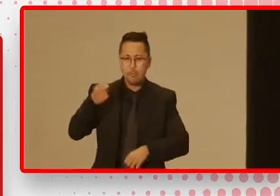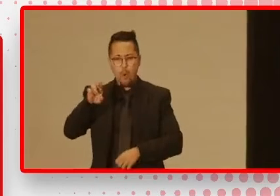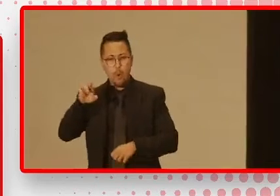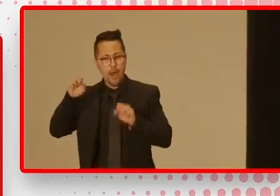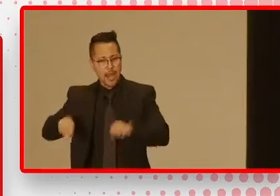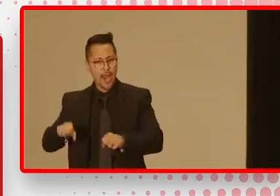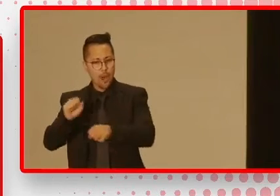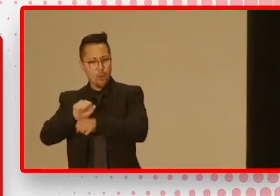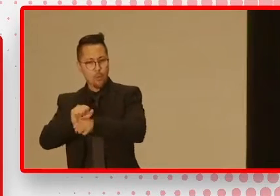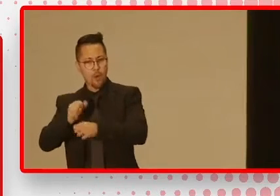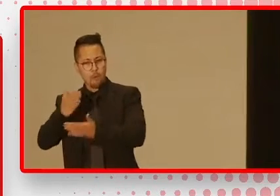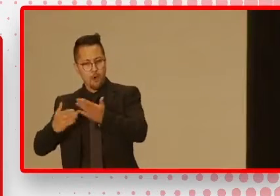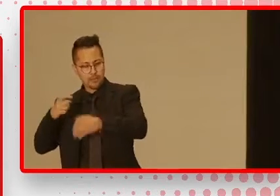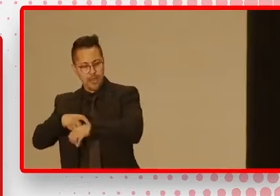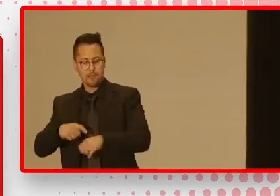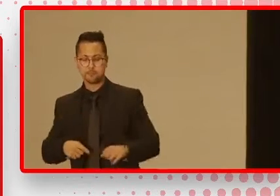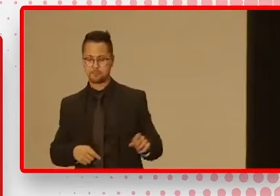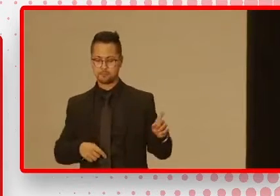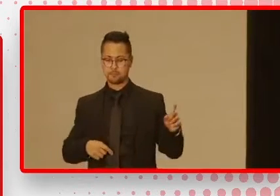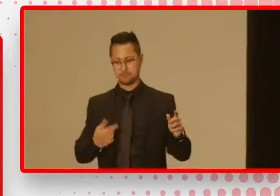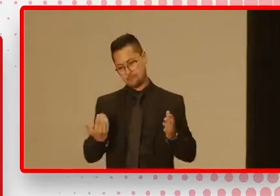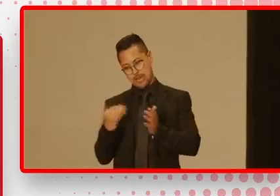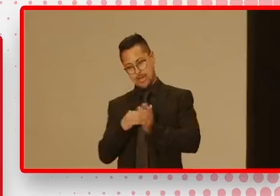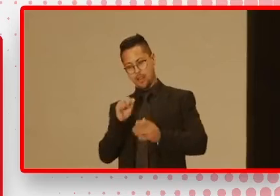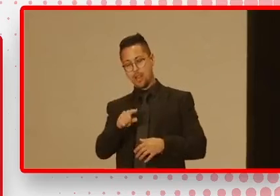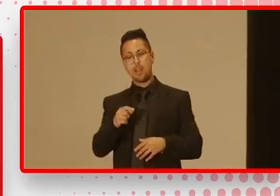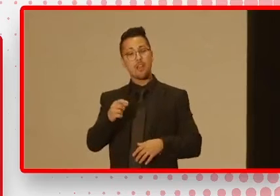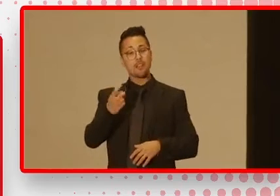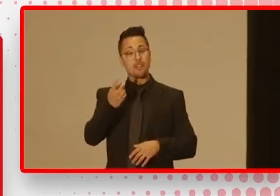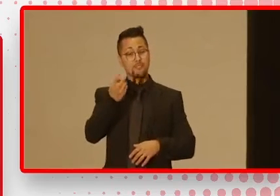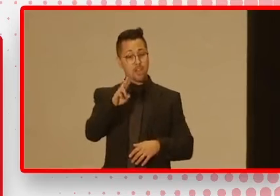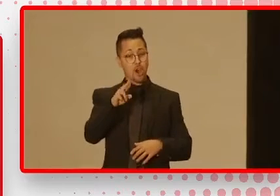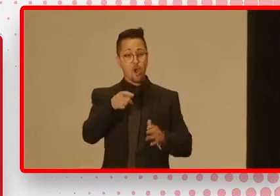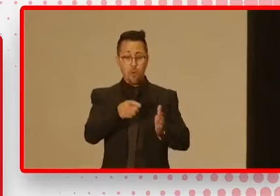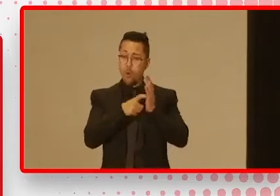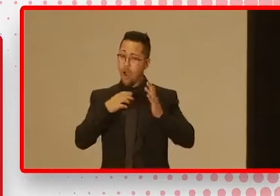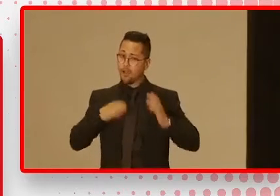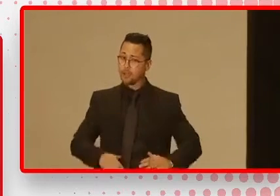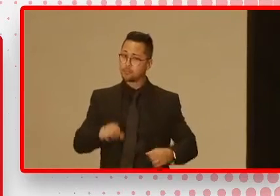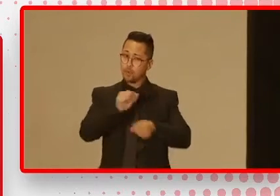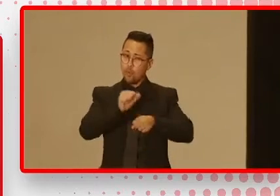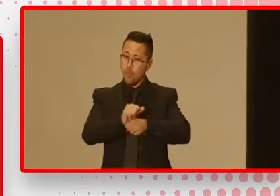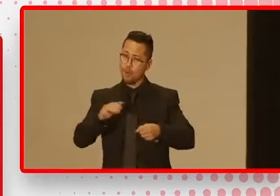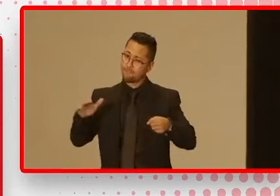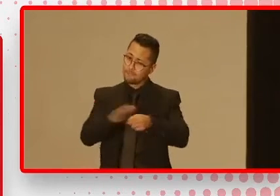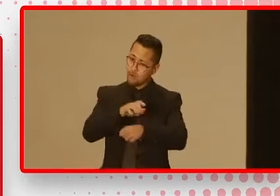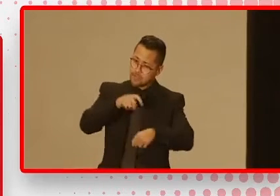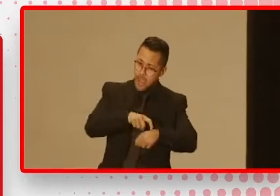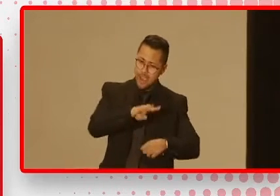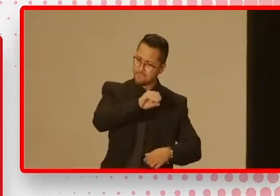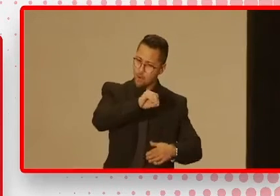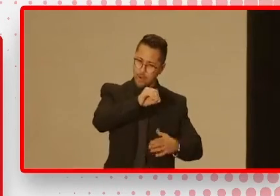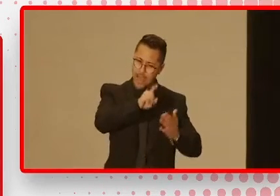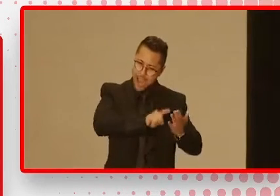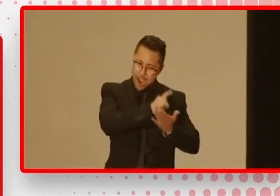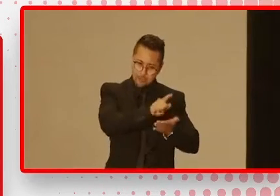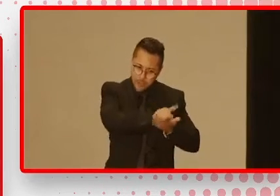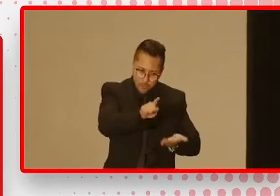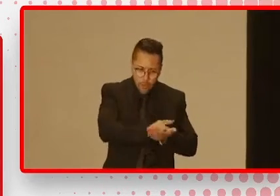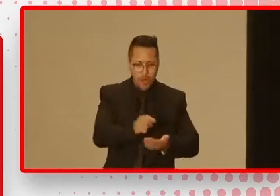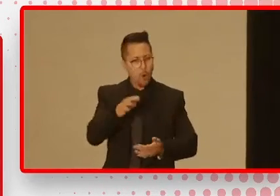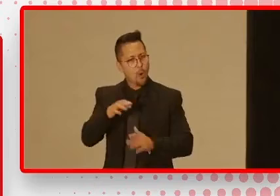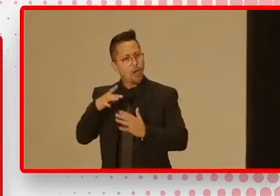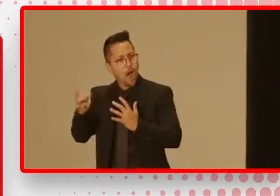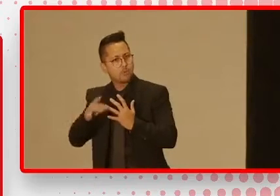question. She just asked if VR required our customers to work full-time, like 40 hours a week, or there are options to do part-time. And